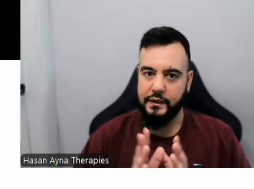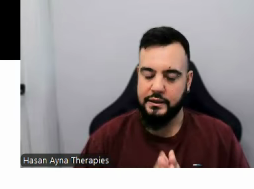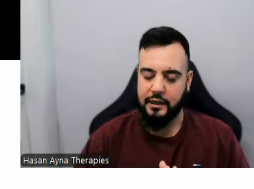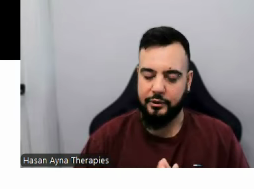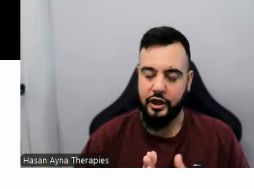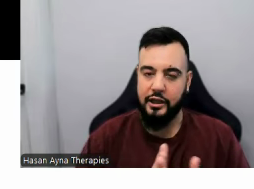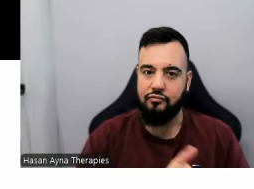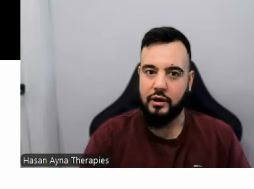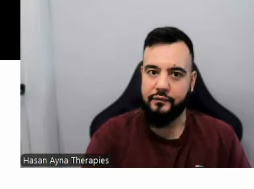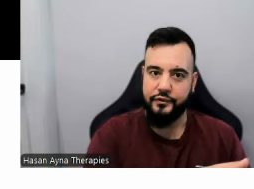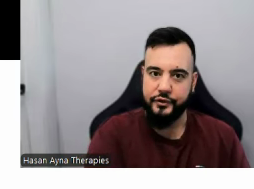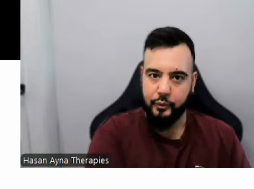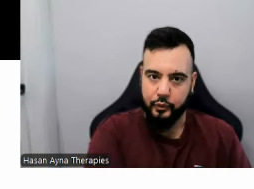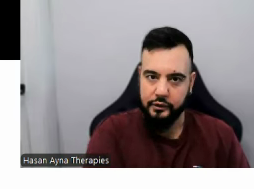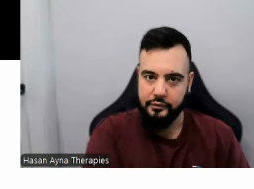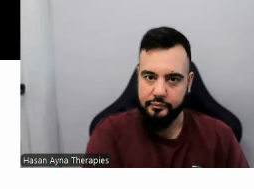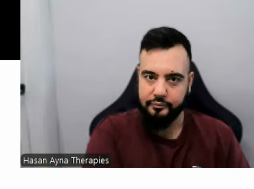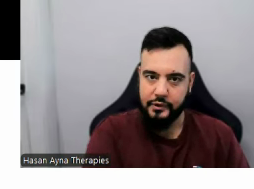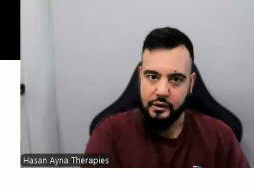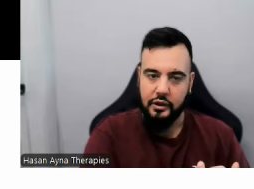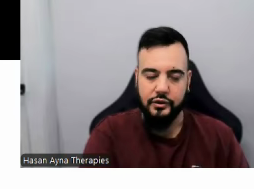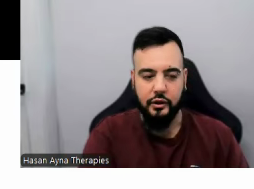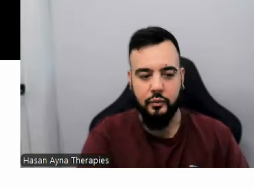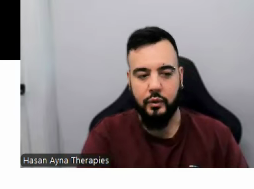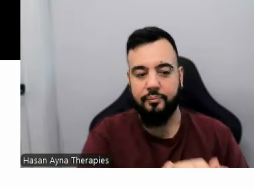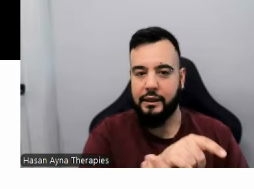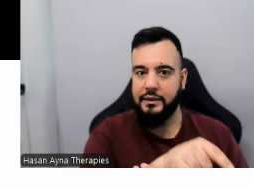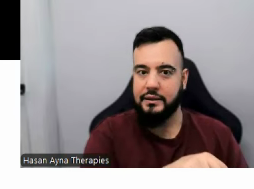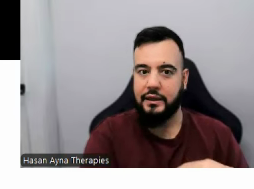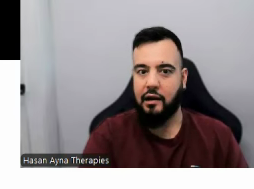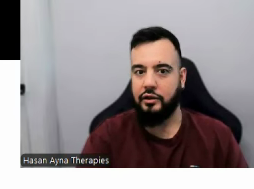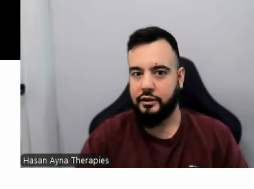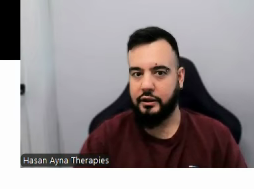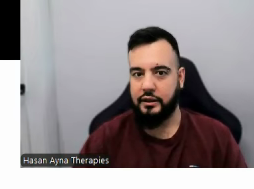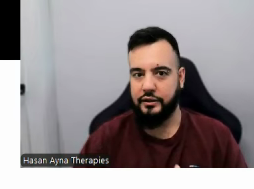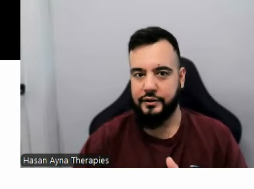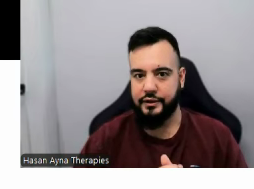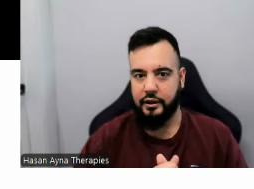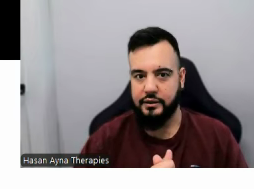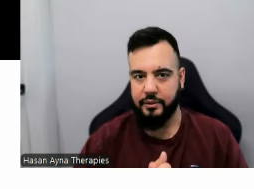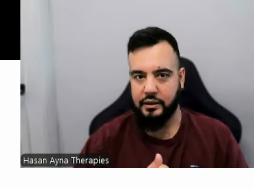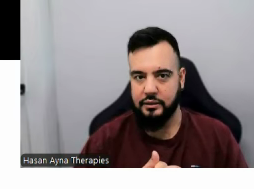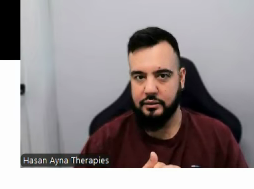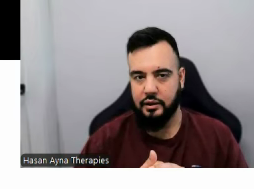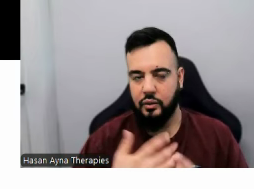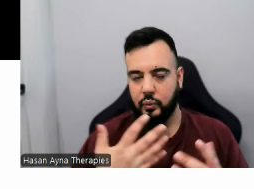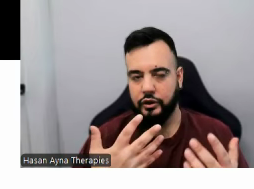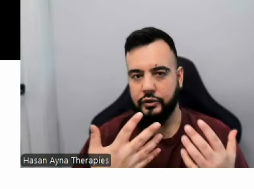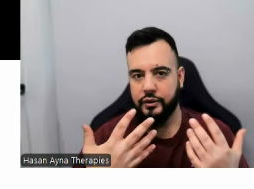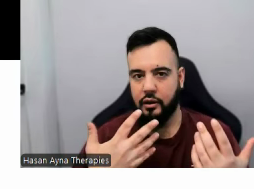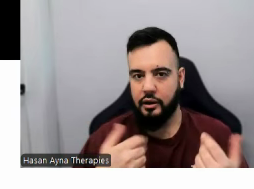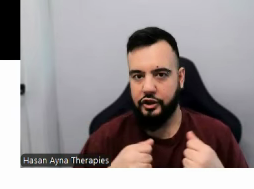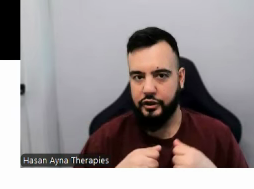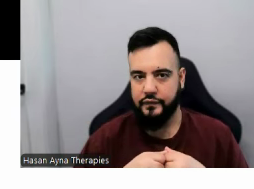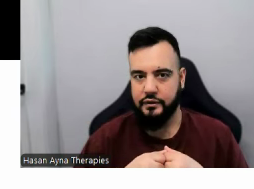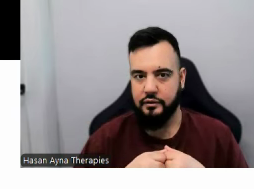Once we've established a reference point, so we've placed a character into the sign space, we can